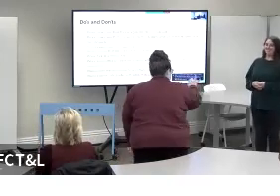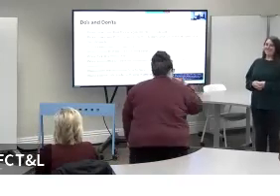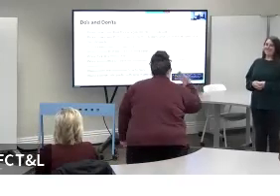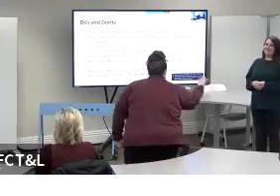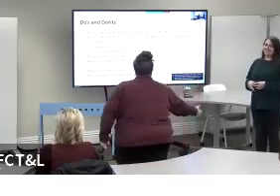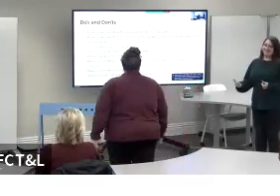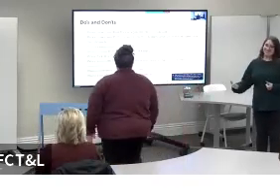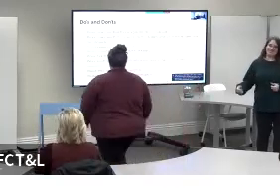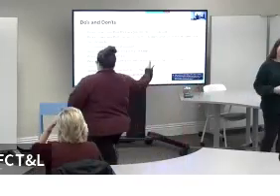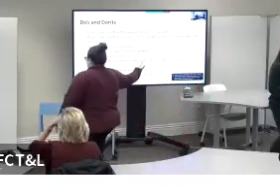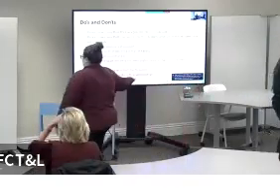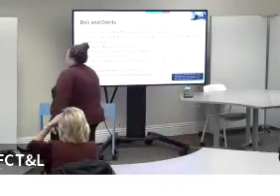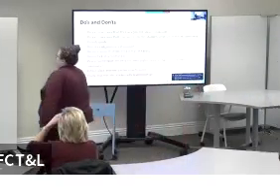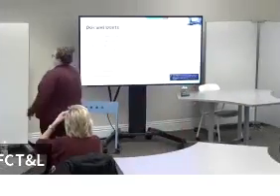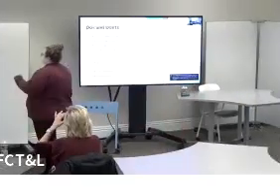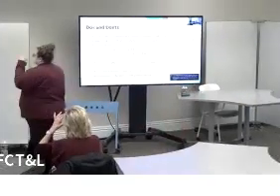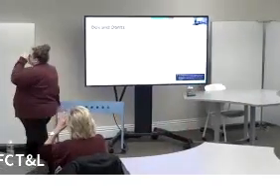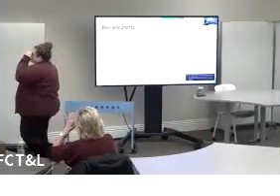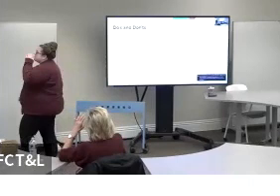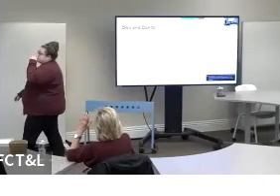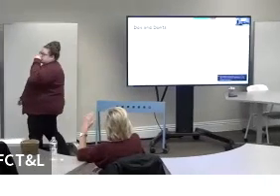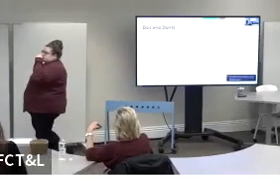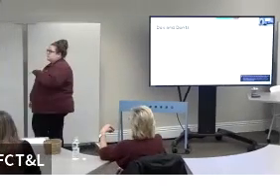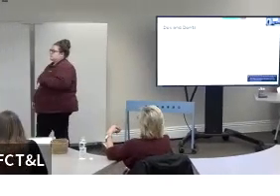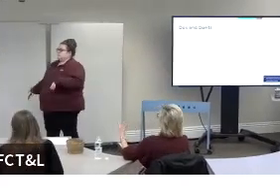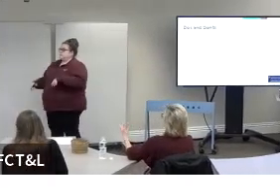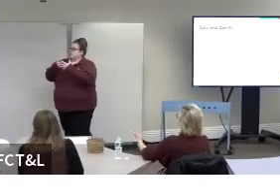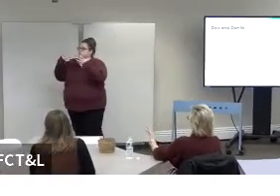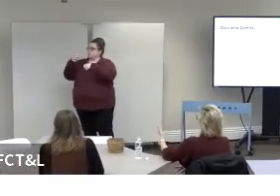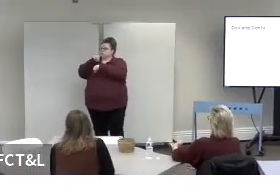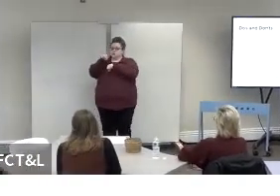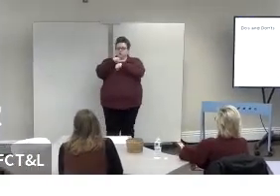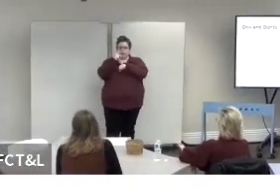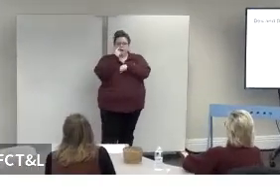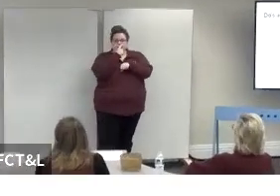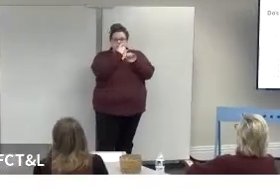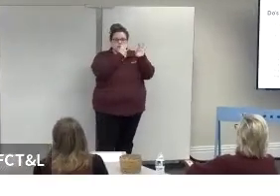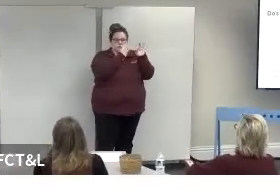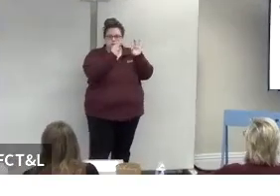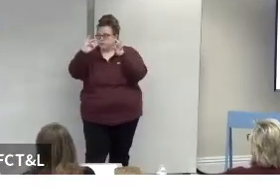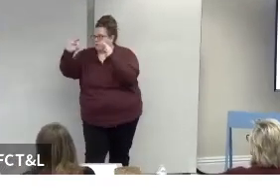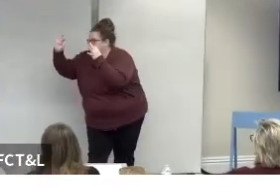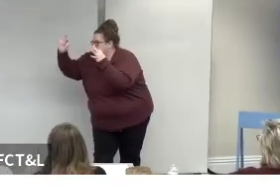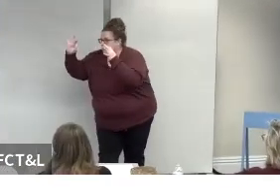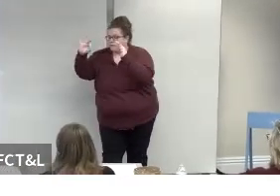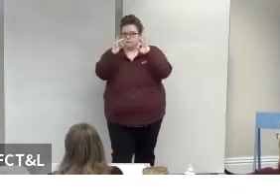back and look back and forth in order to see the information and keep an eye on the teacher. So it's a lot of visual work. I have